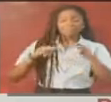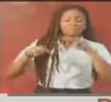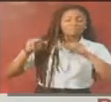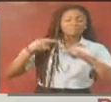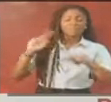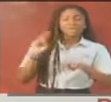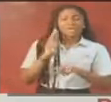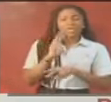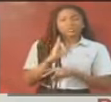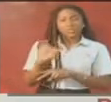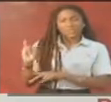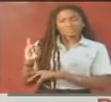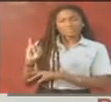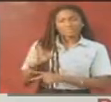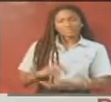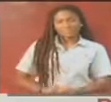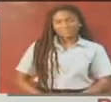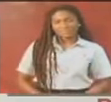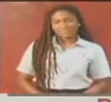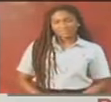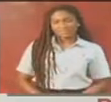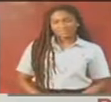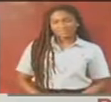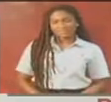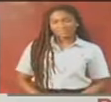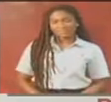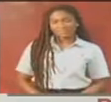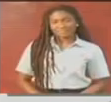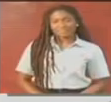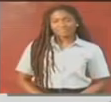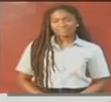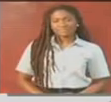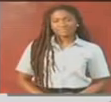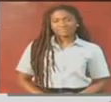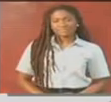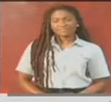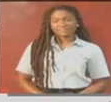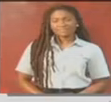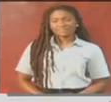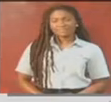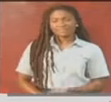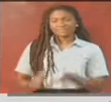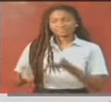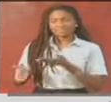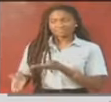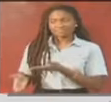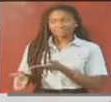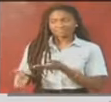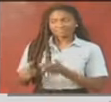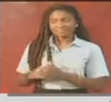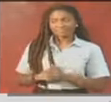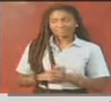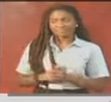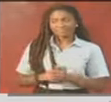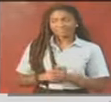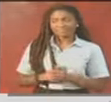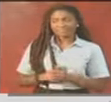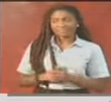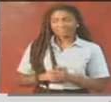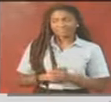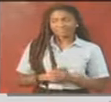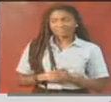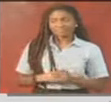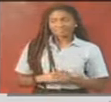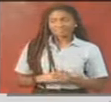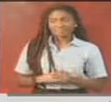UE Debe facility. I'd like to continue with the next slide, which takes us straight into our epidemiologic update. As